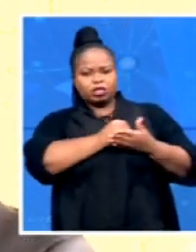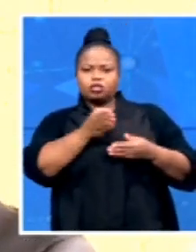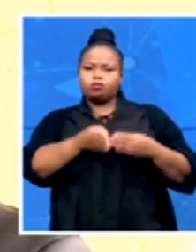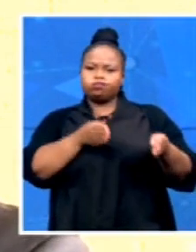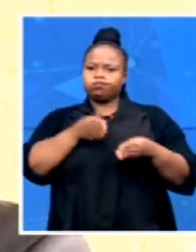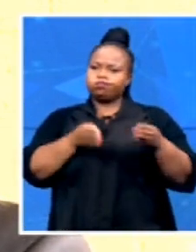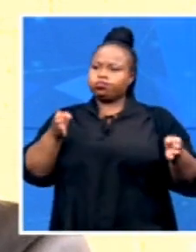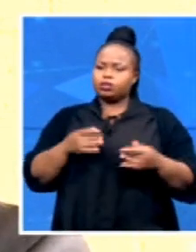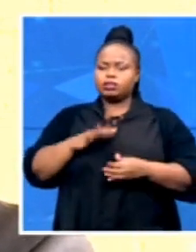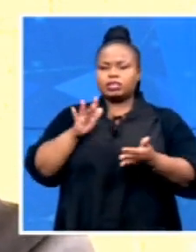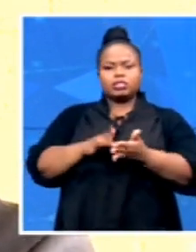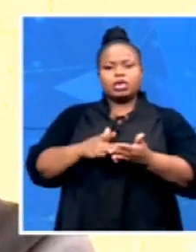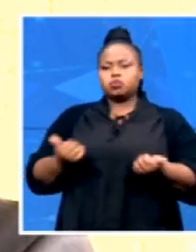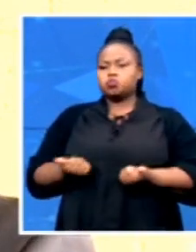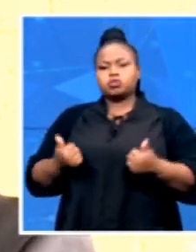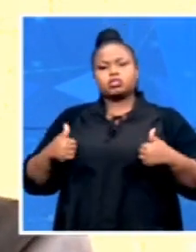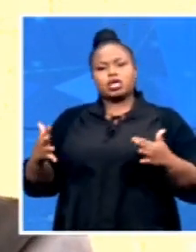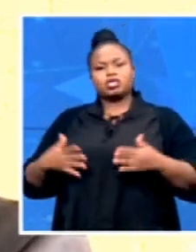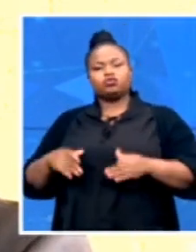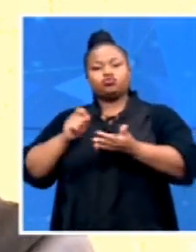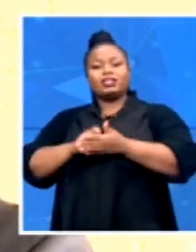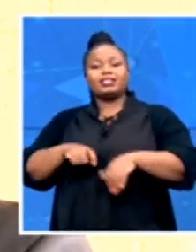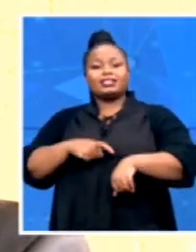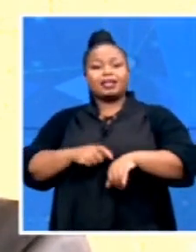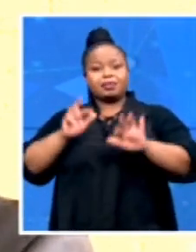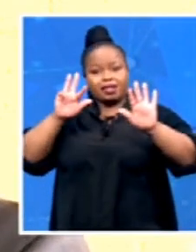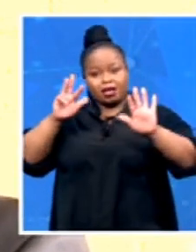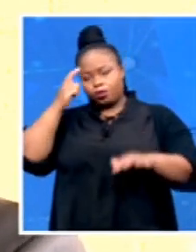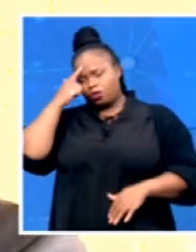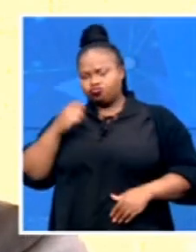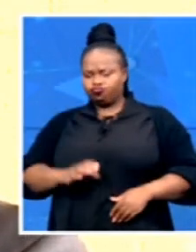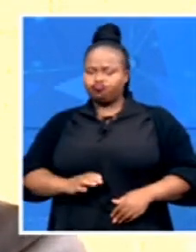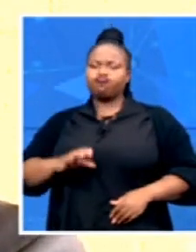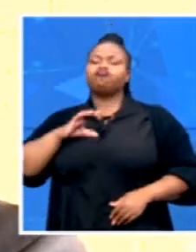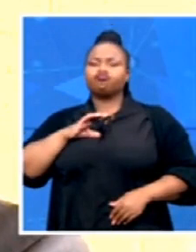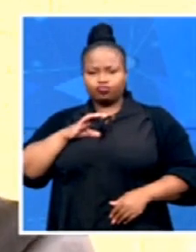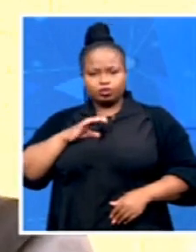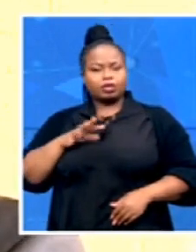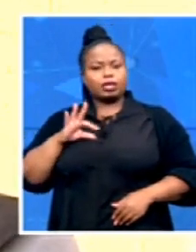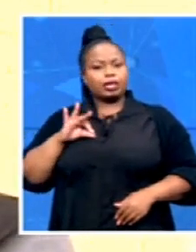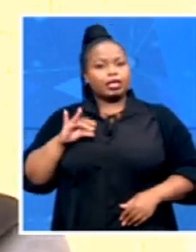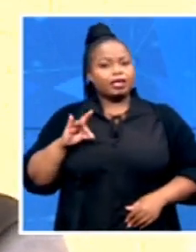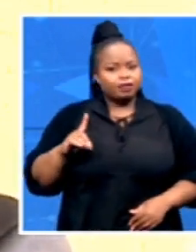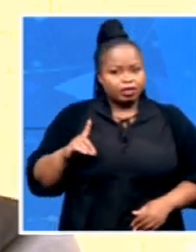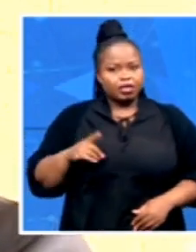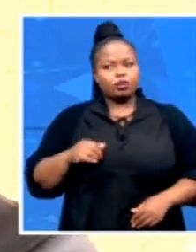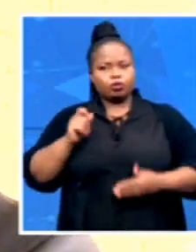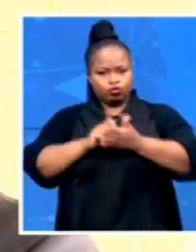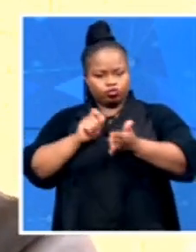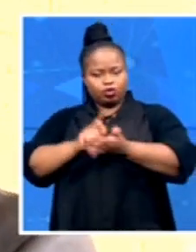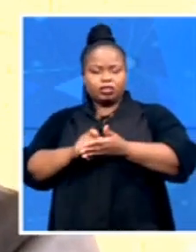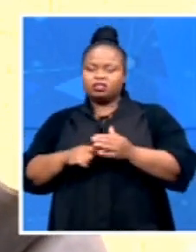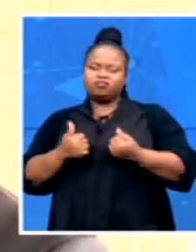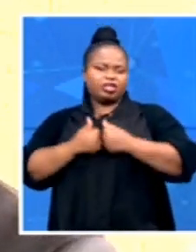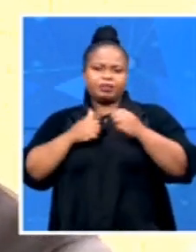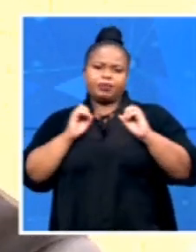because we're starting at 9. So we're quite confident that every day of writing, we won't experience challenges that may affect the examination. qualifications. And